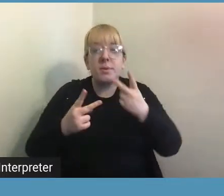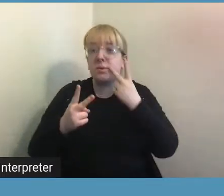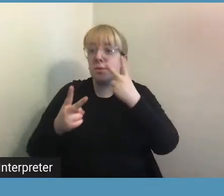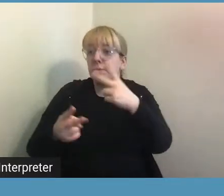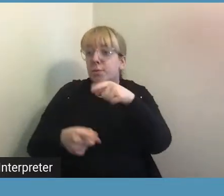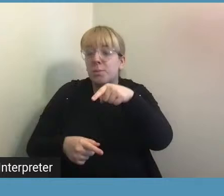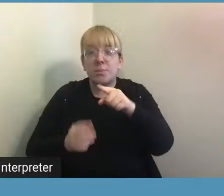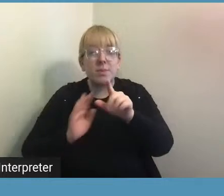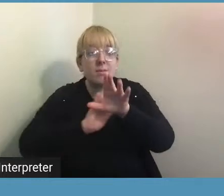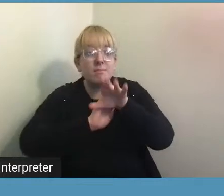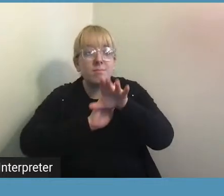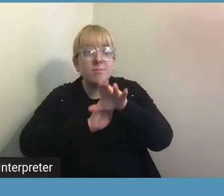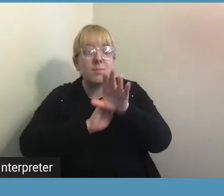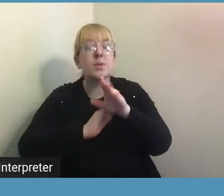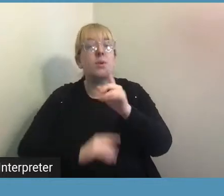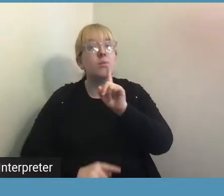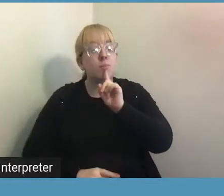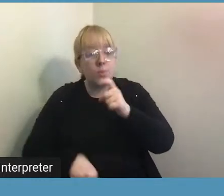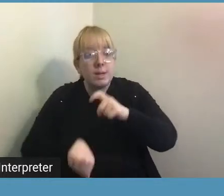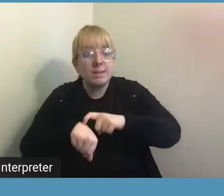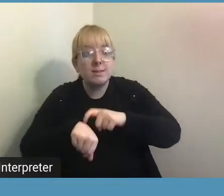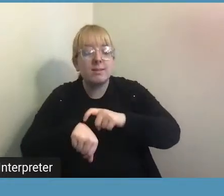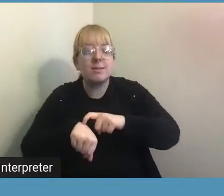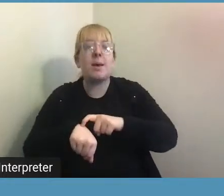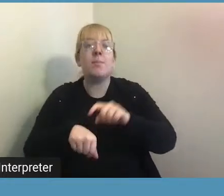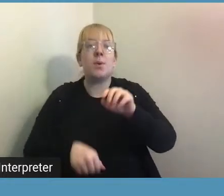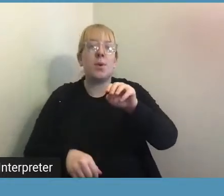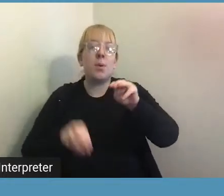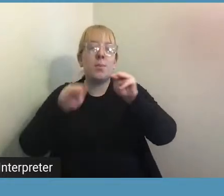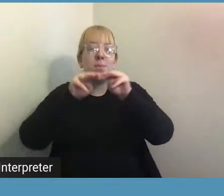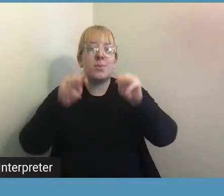Hub website under the Watch Live tab at